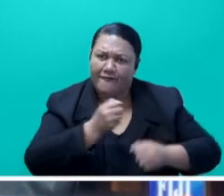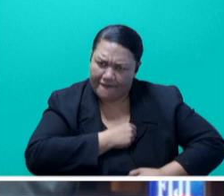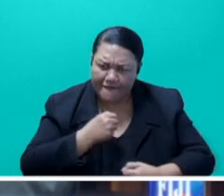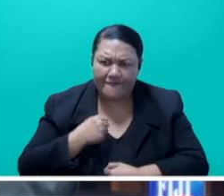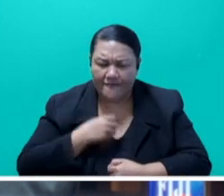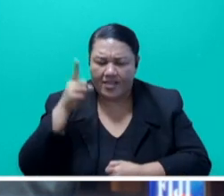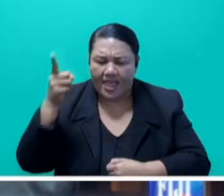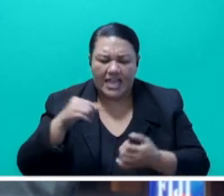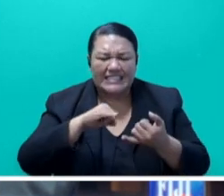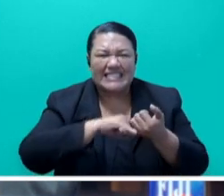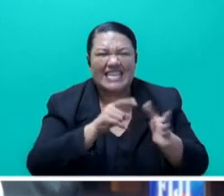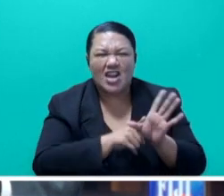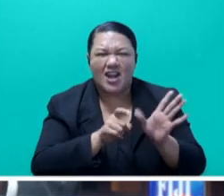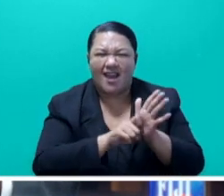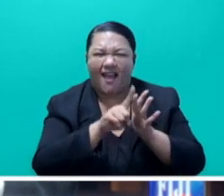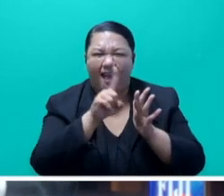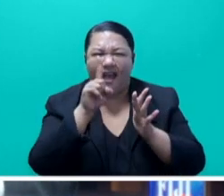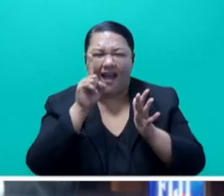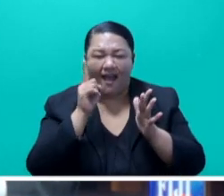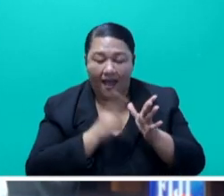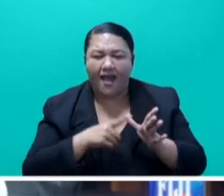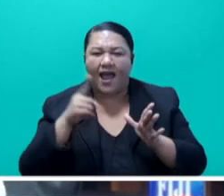UNIFIL in Lebanon,